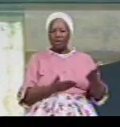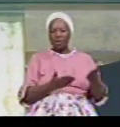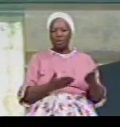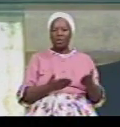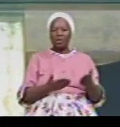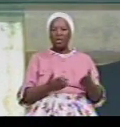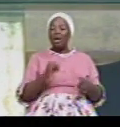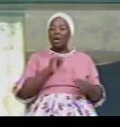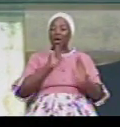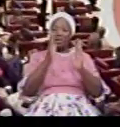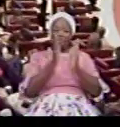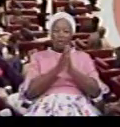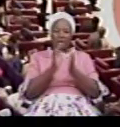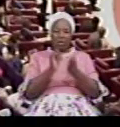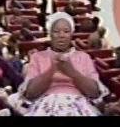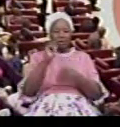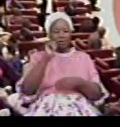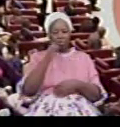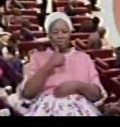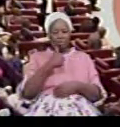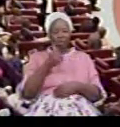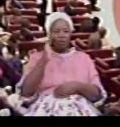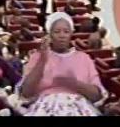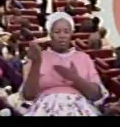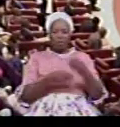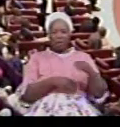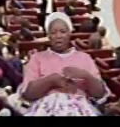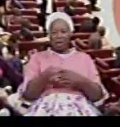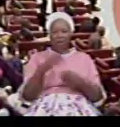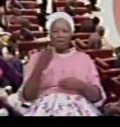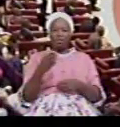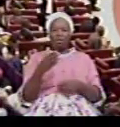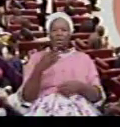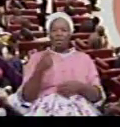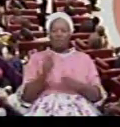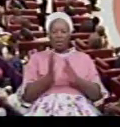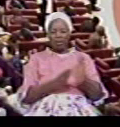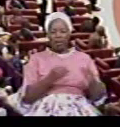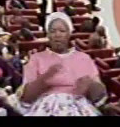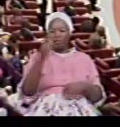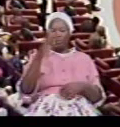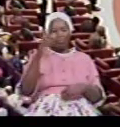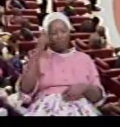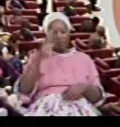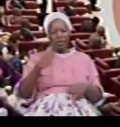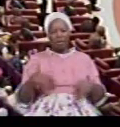that tomorrow will bring forth the plan of God for your life.